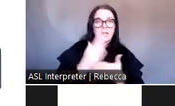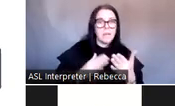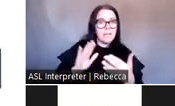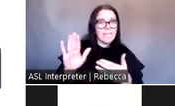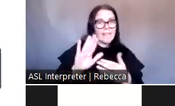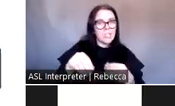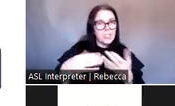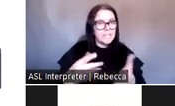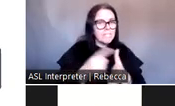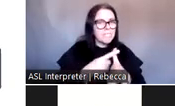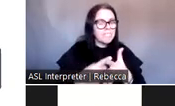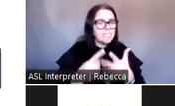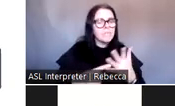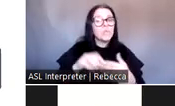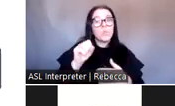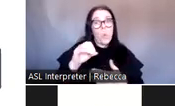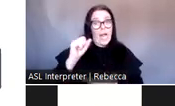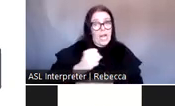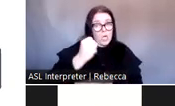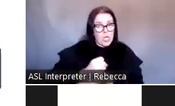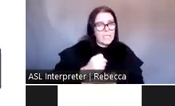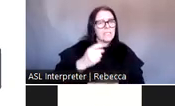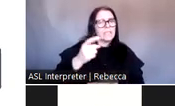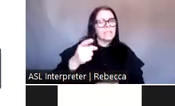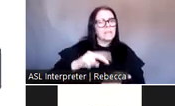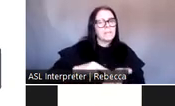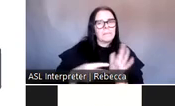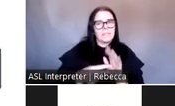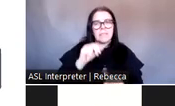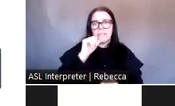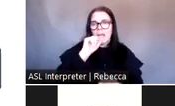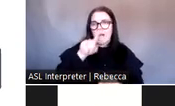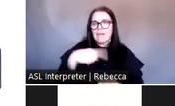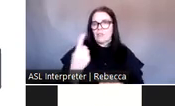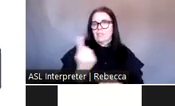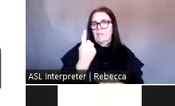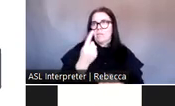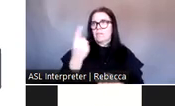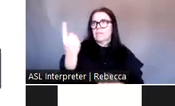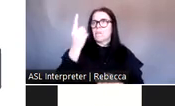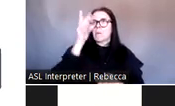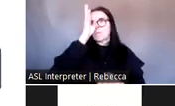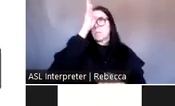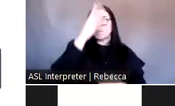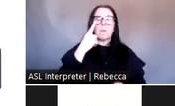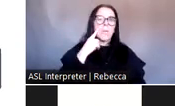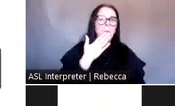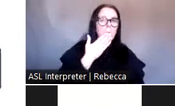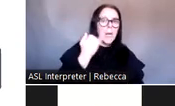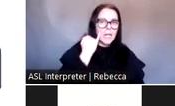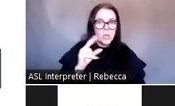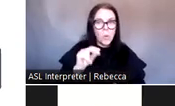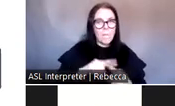So accredited means it's not just something that someone thought would be a good idea, but someone